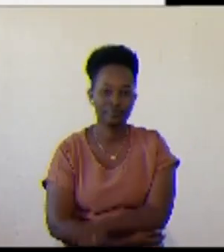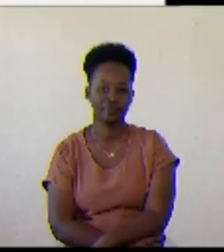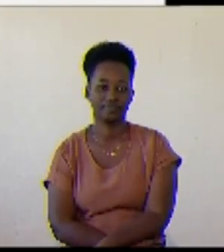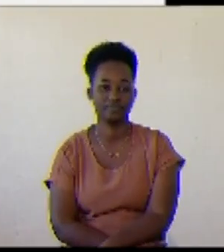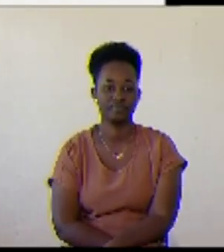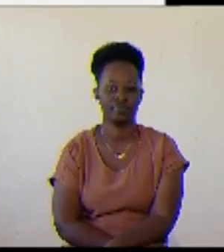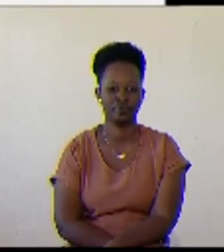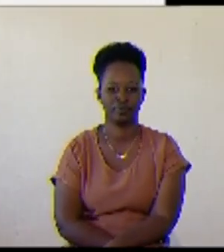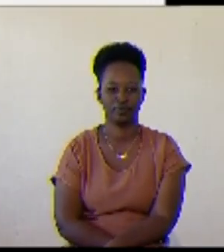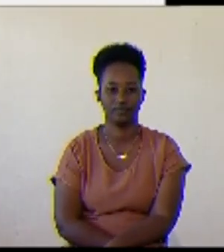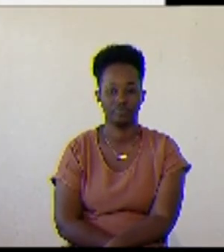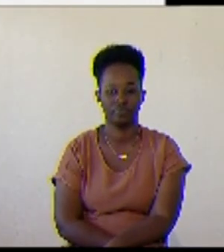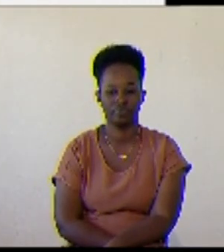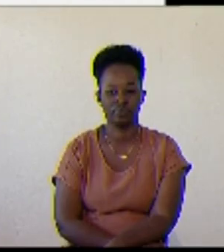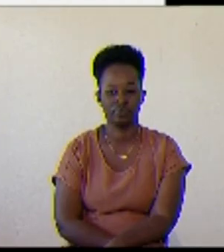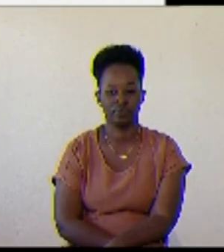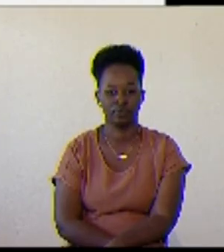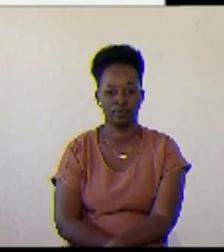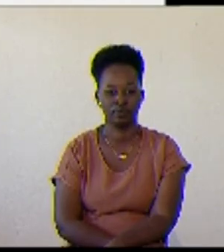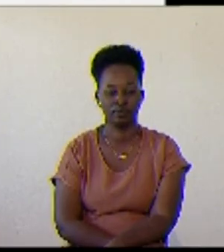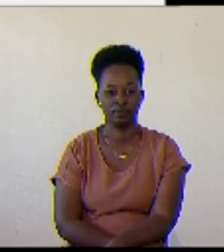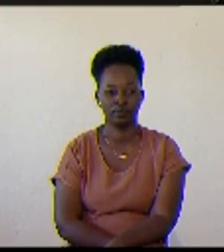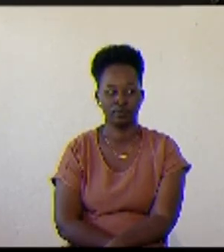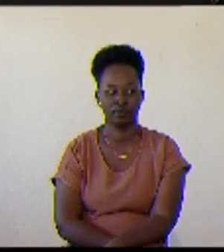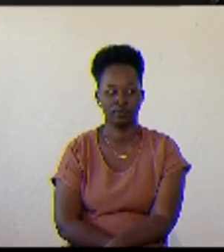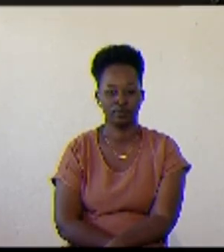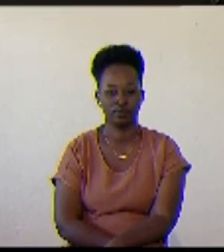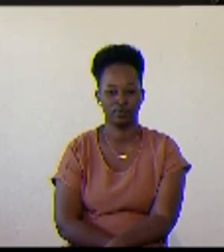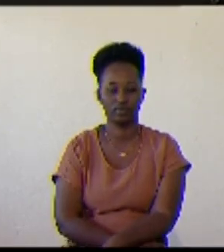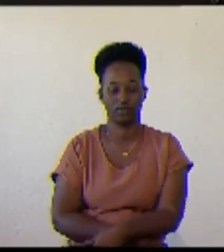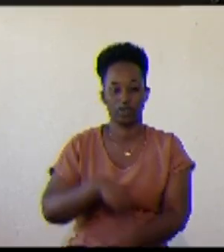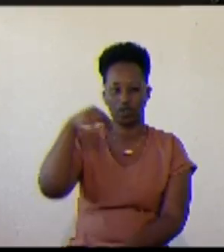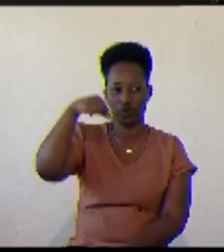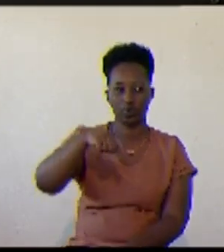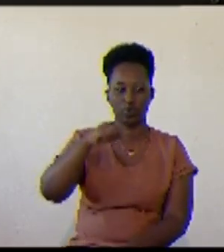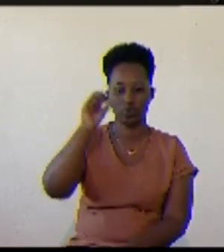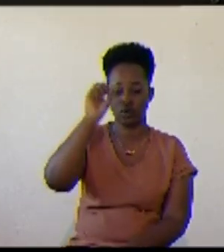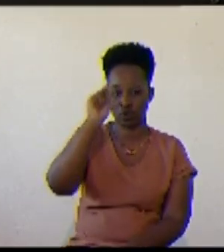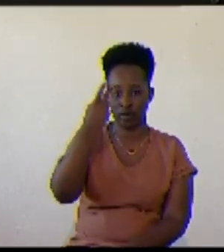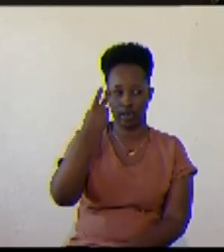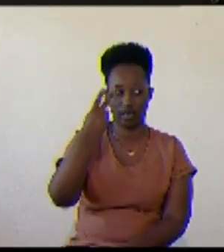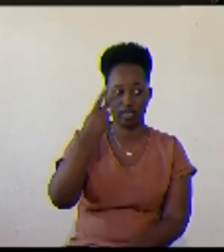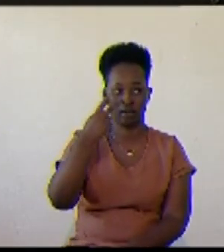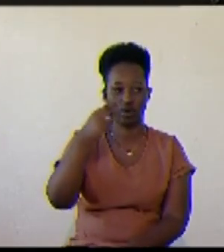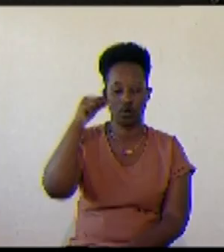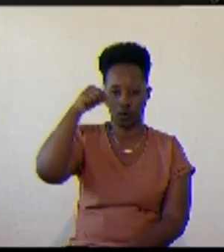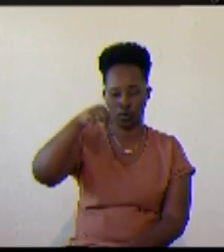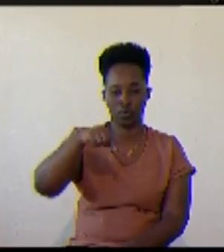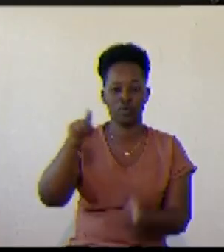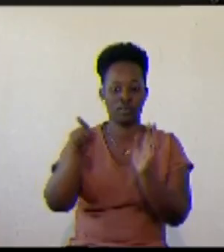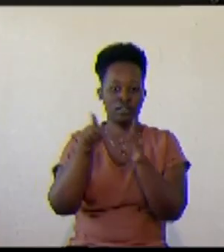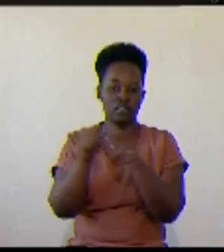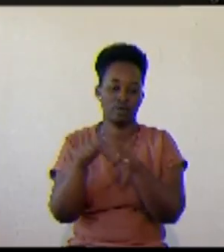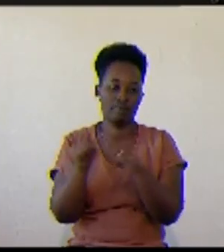one, total cost function, Q square, that is our which represents output, Q represents output,